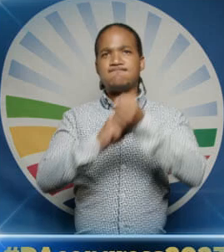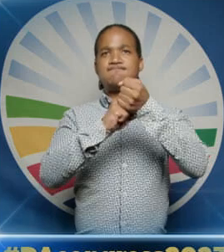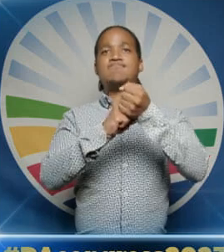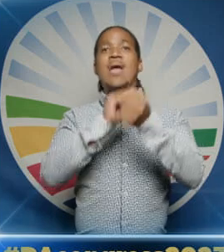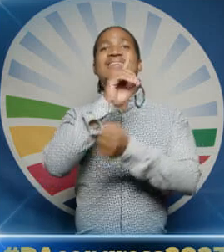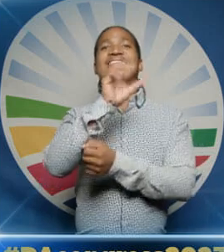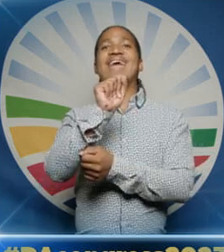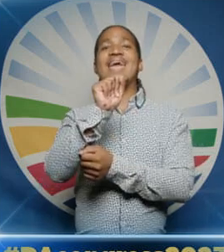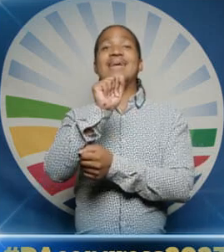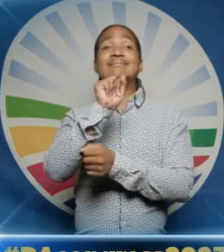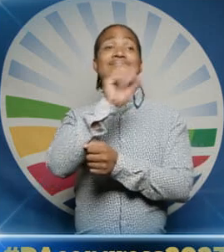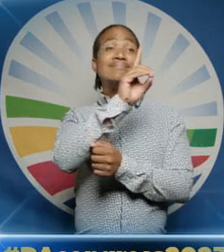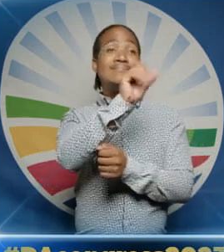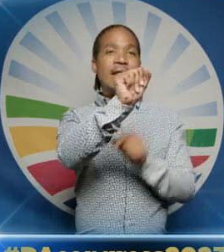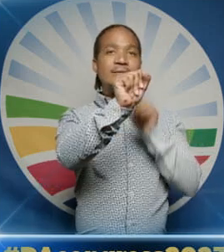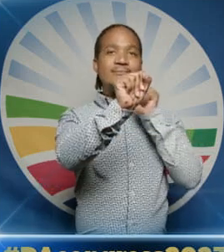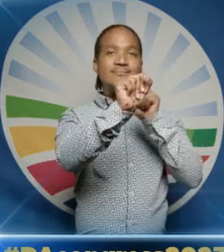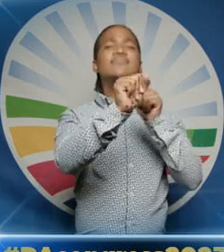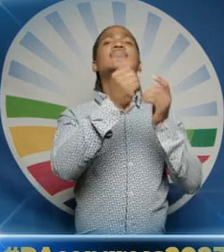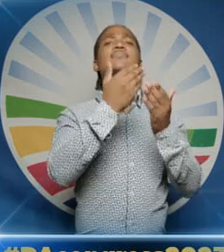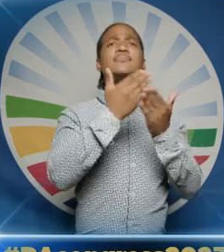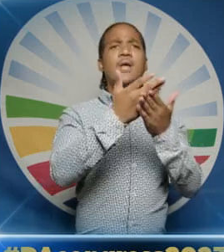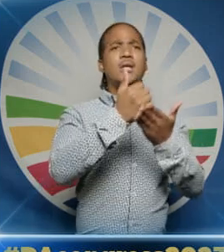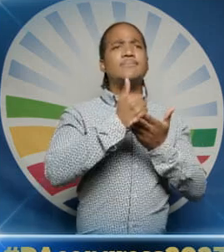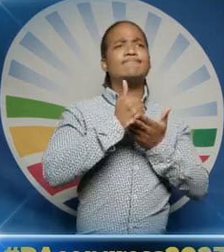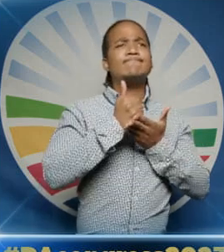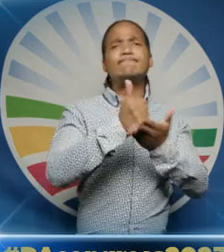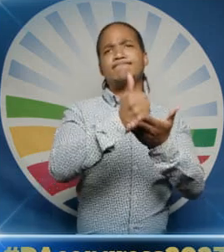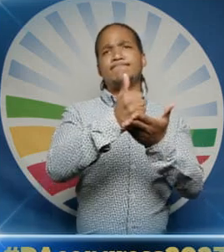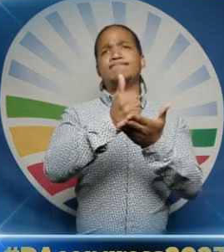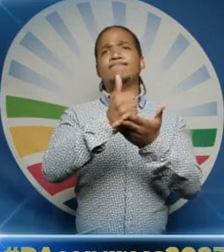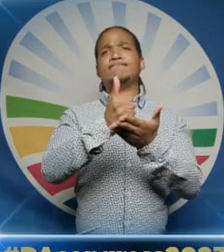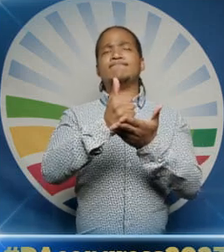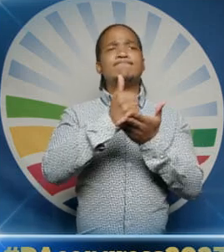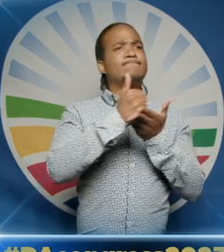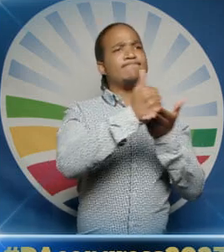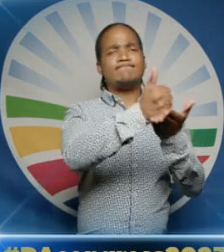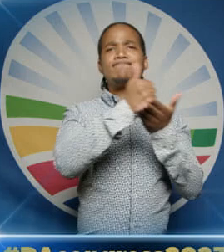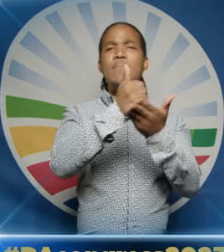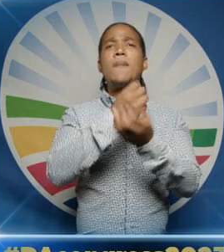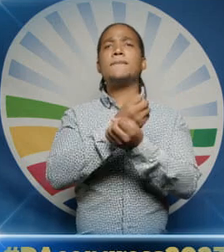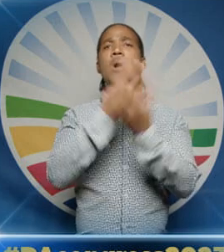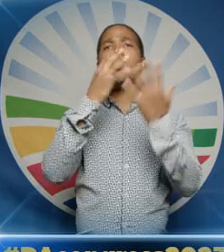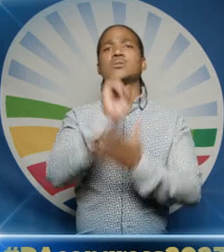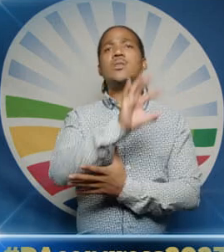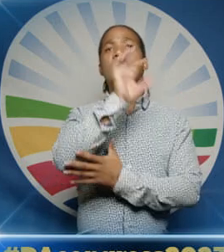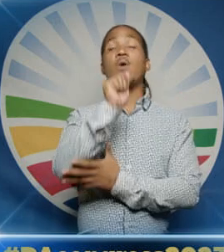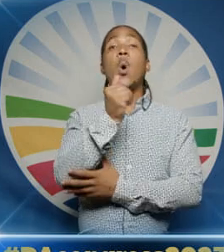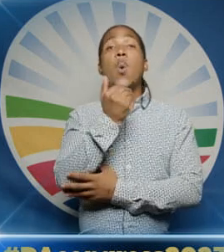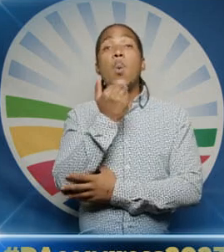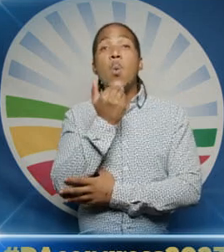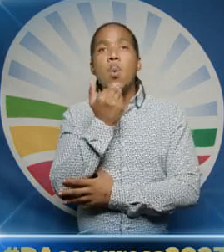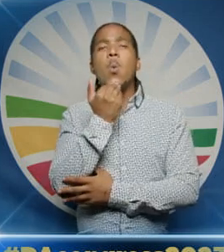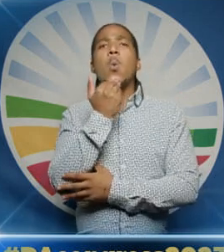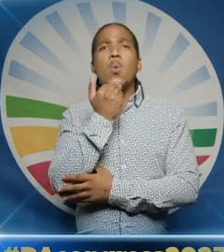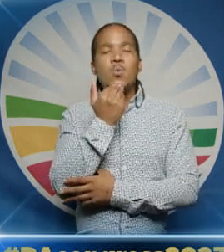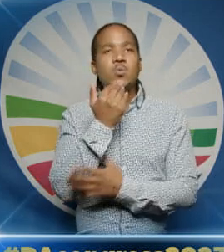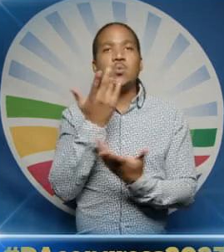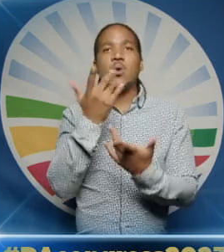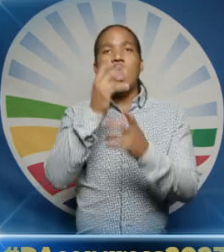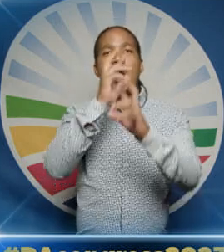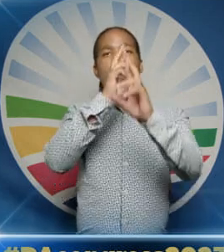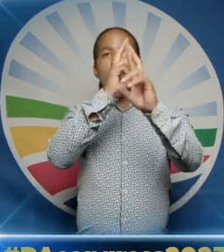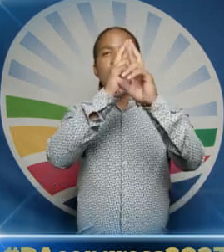that will be able to provide a viable alternative to the millions of South Africans who are fast losing faith